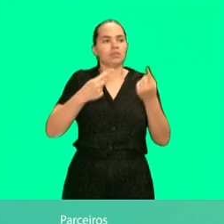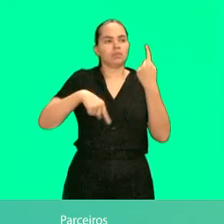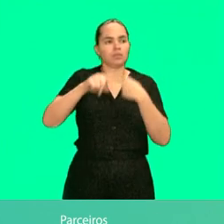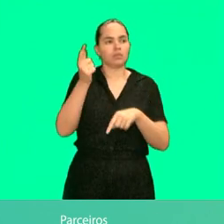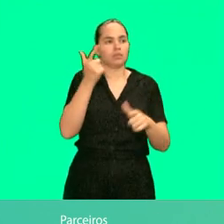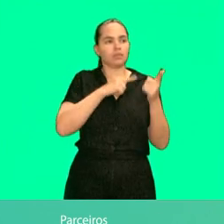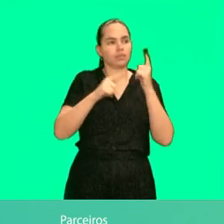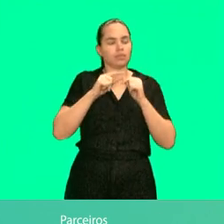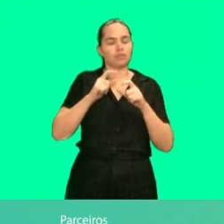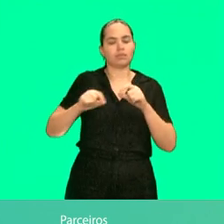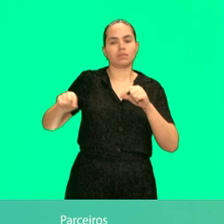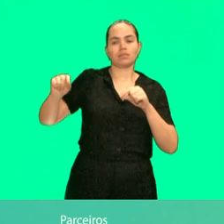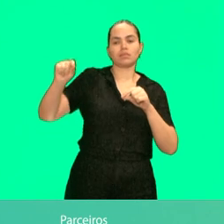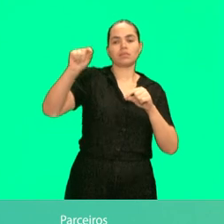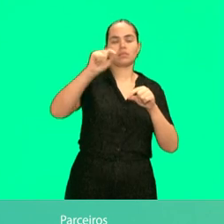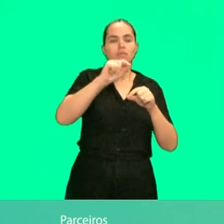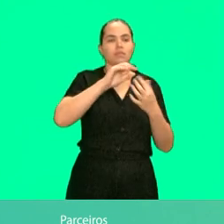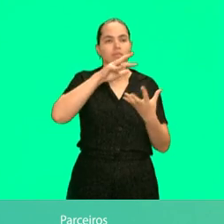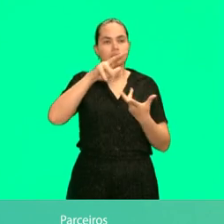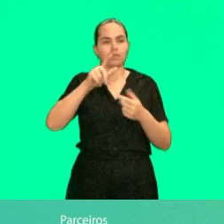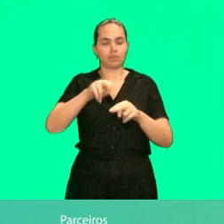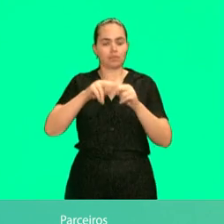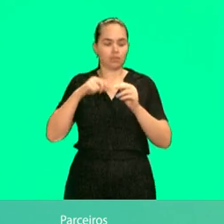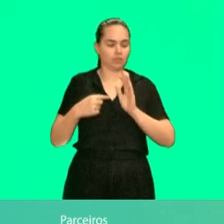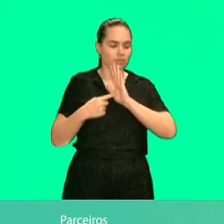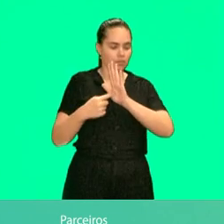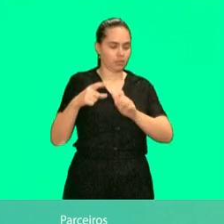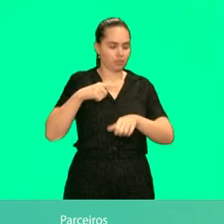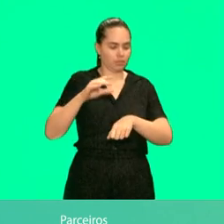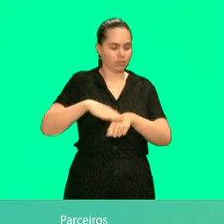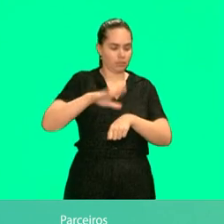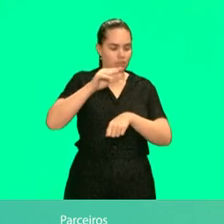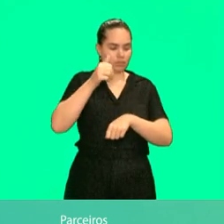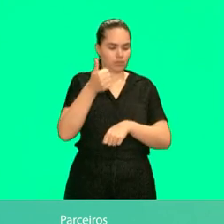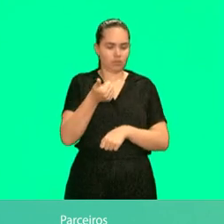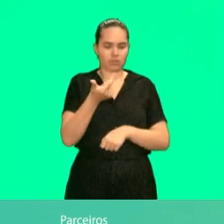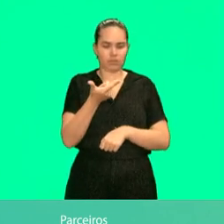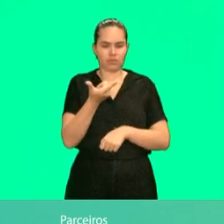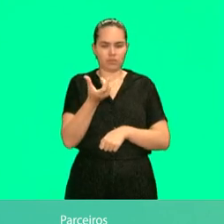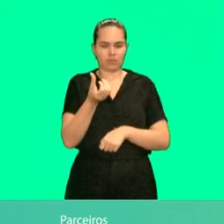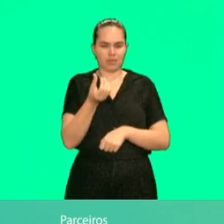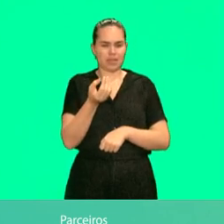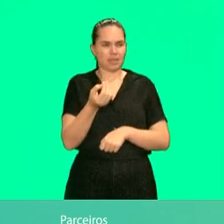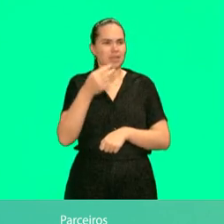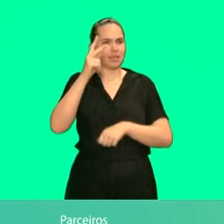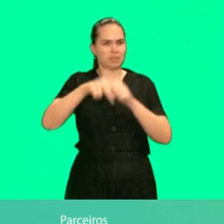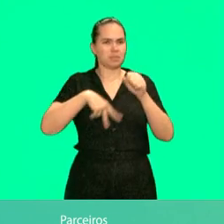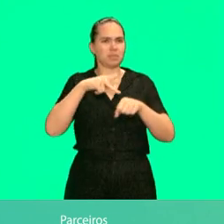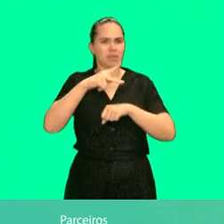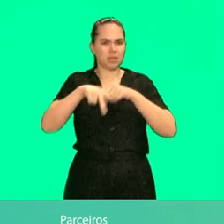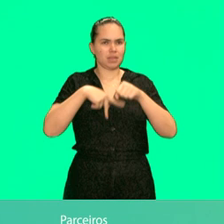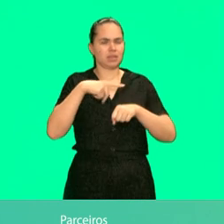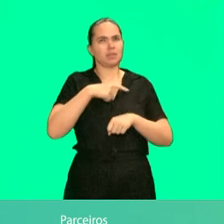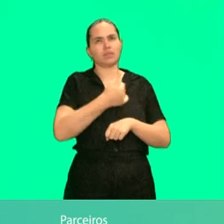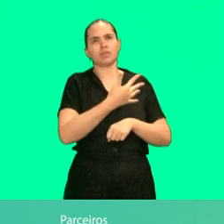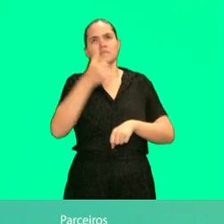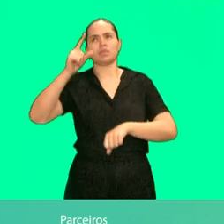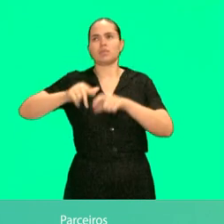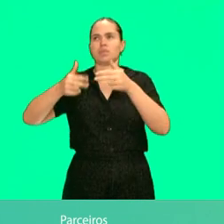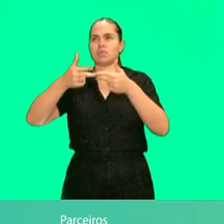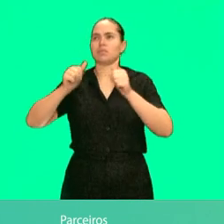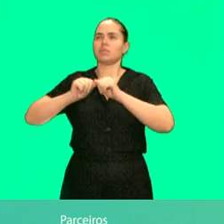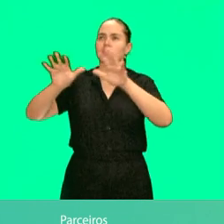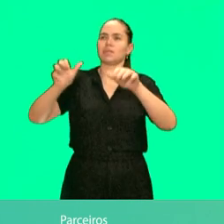plants for nitrogenated products around the world. We are present in more than 160